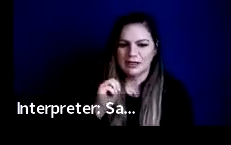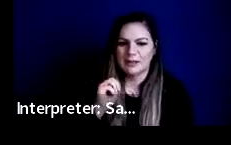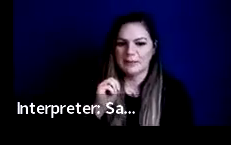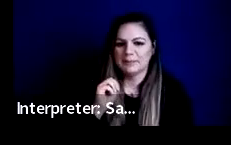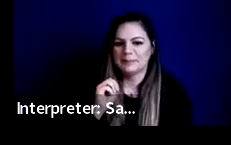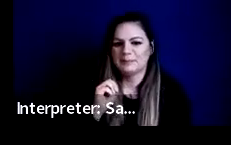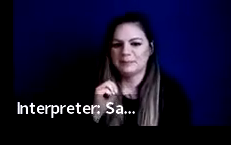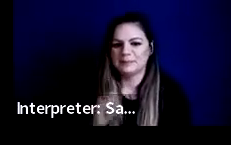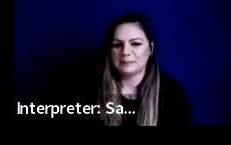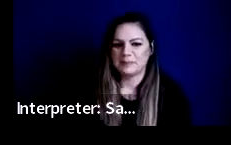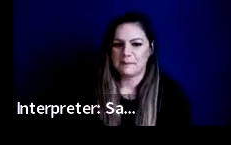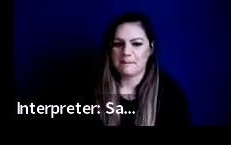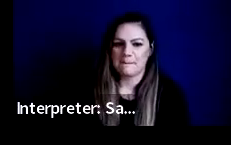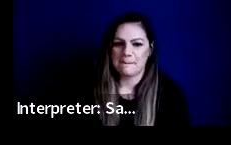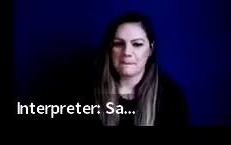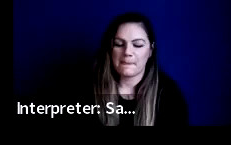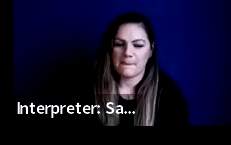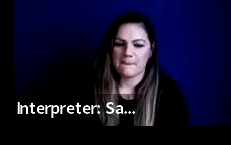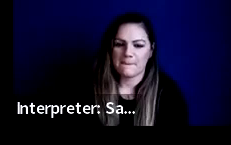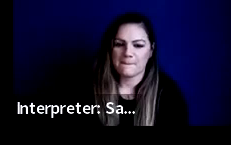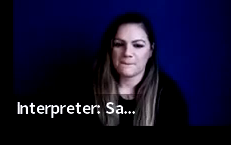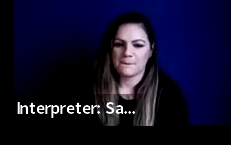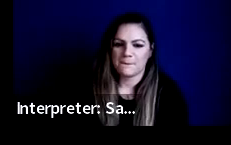Midstream in an upstream institution, yeah.